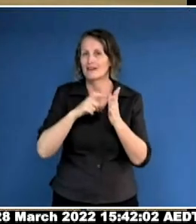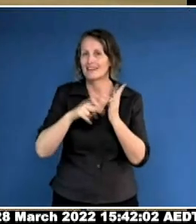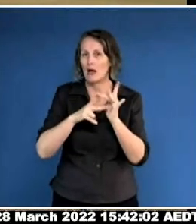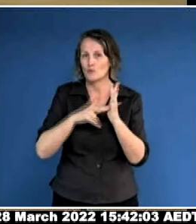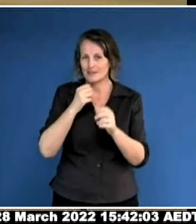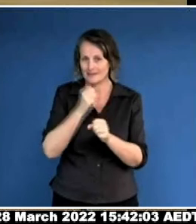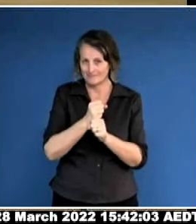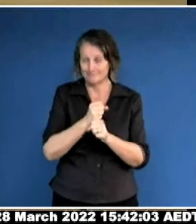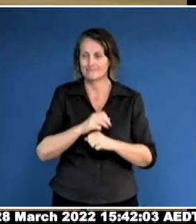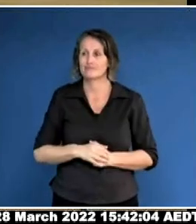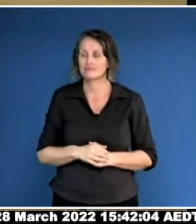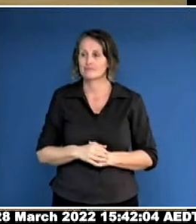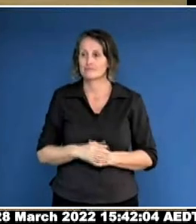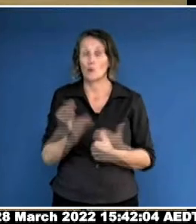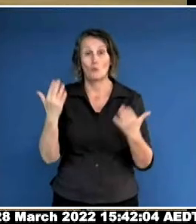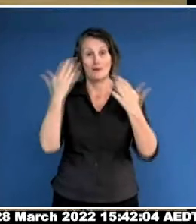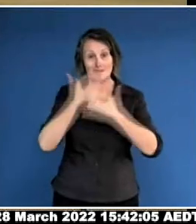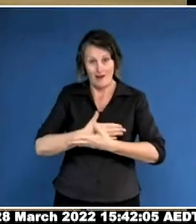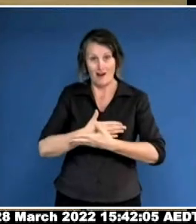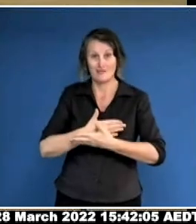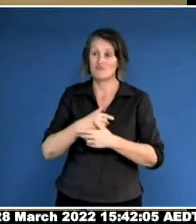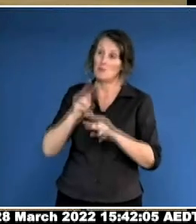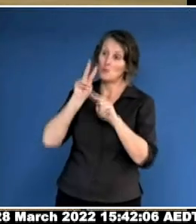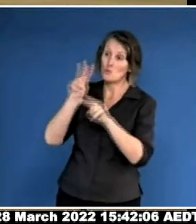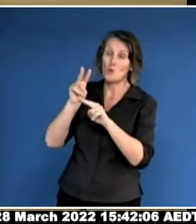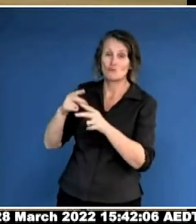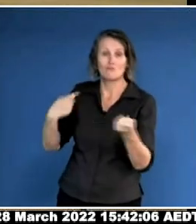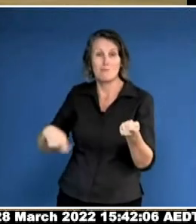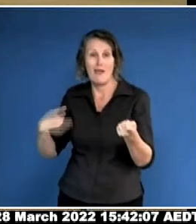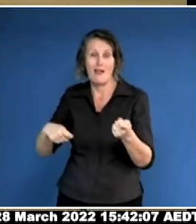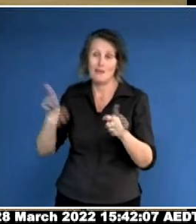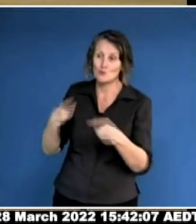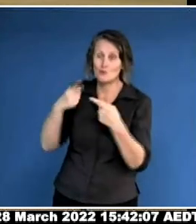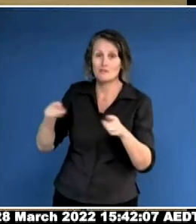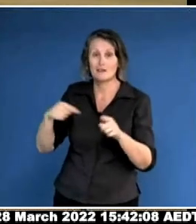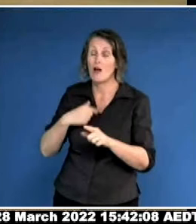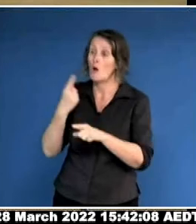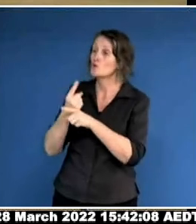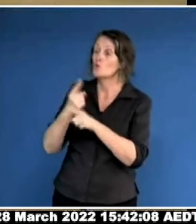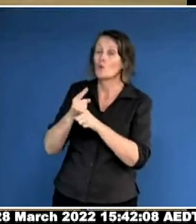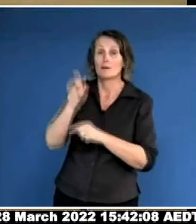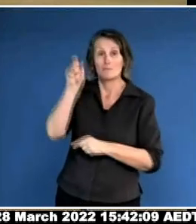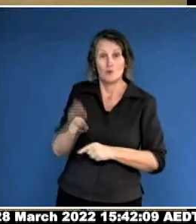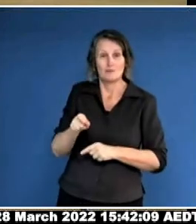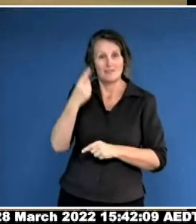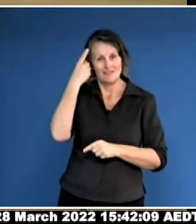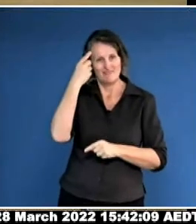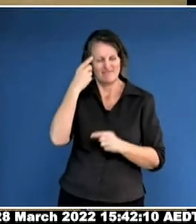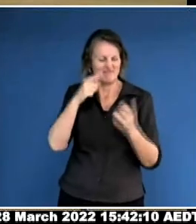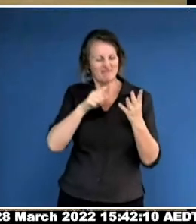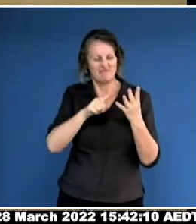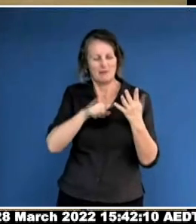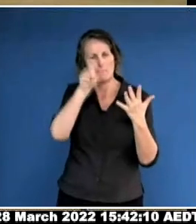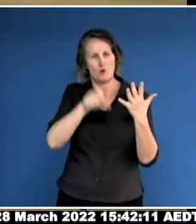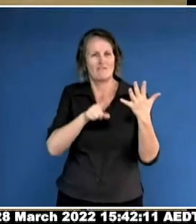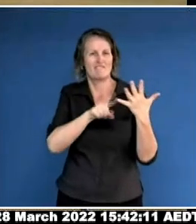friends. I'd had a few drinks and started talking to this guy named Person Five. He'd been in the music industry and had a broken marriage and a young